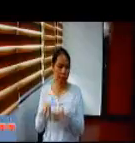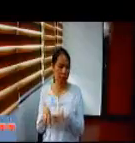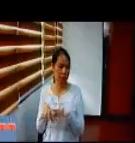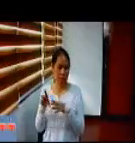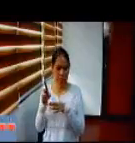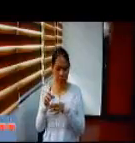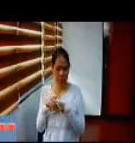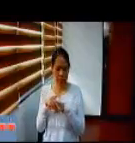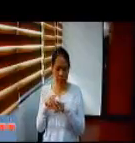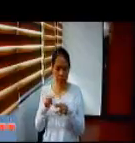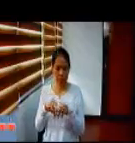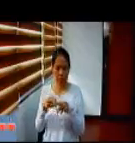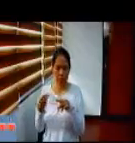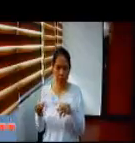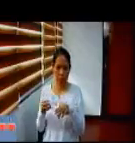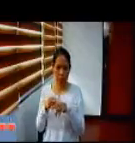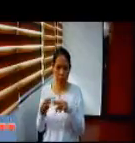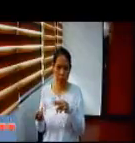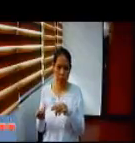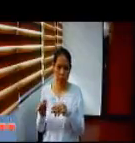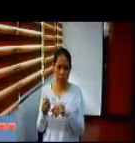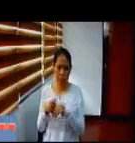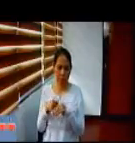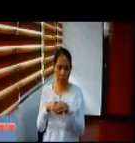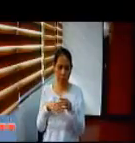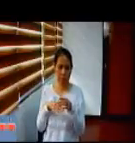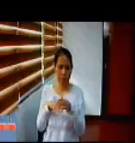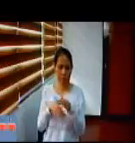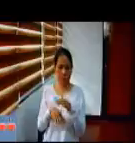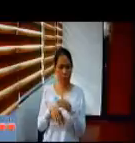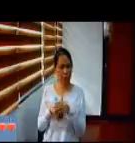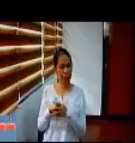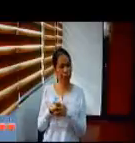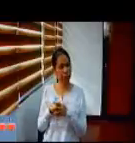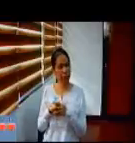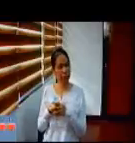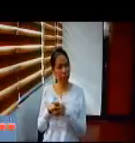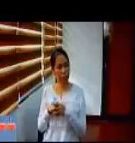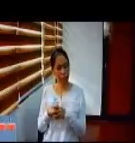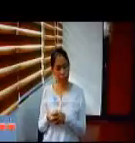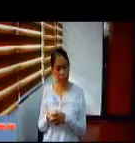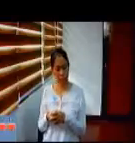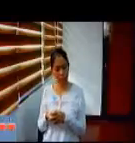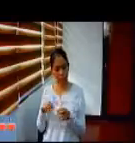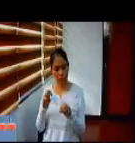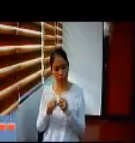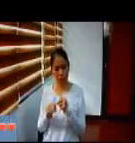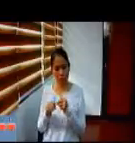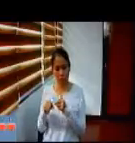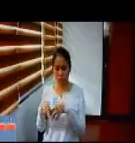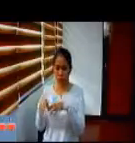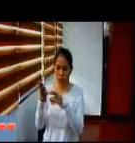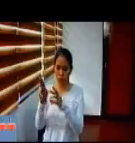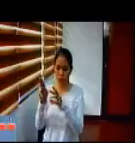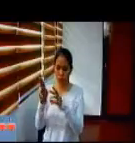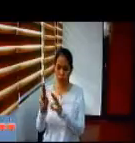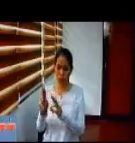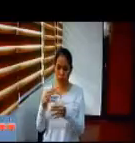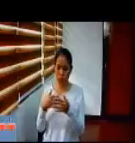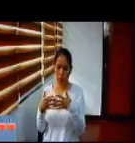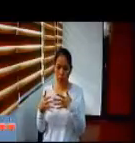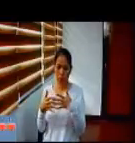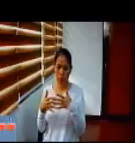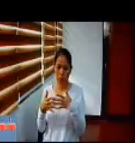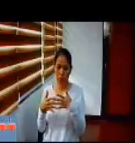reduced opportunities for income and livelihood and diversification. So, Your Honors, even in